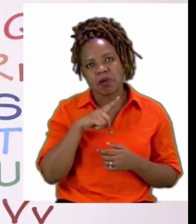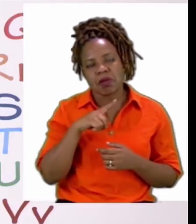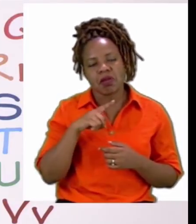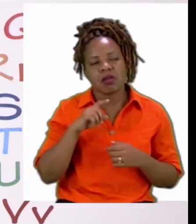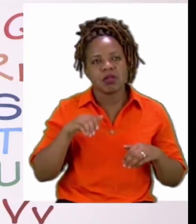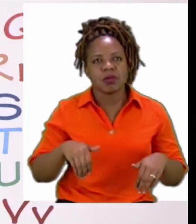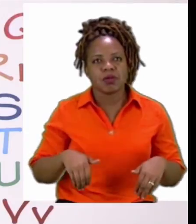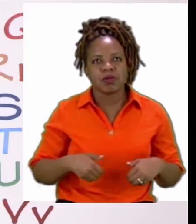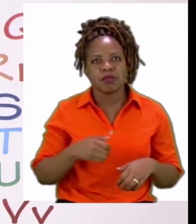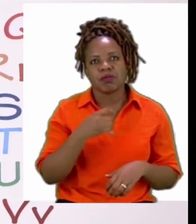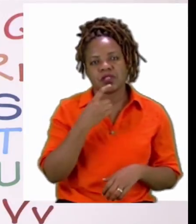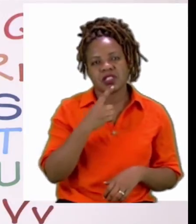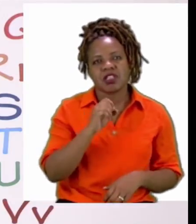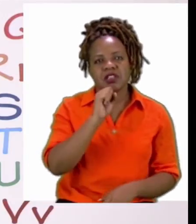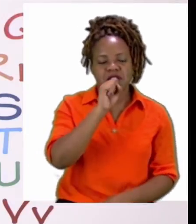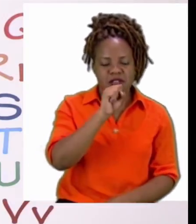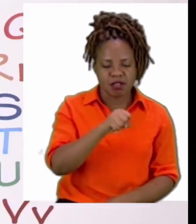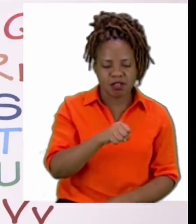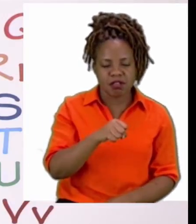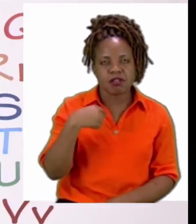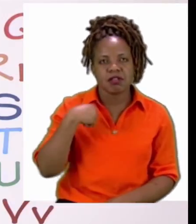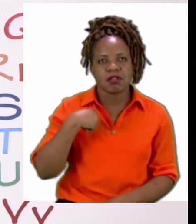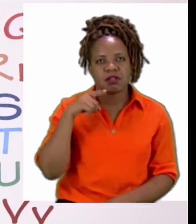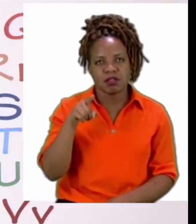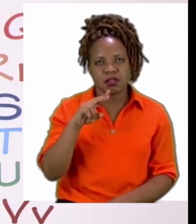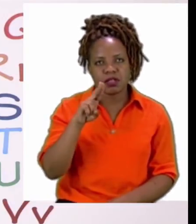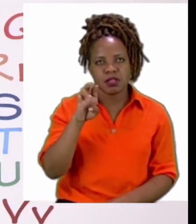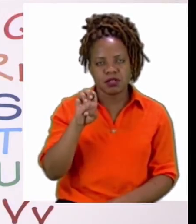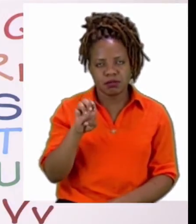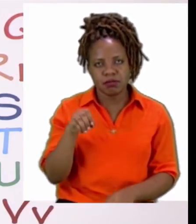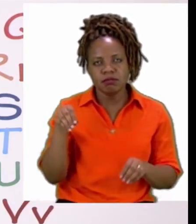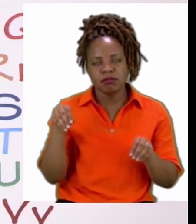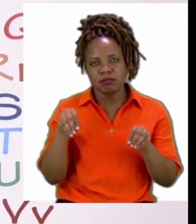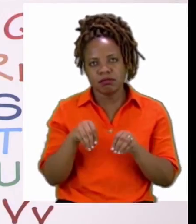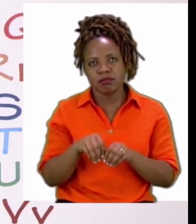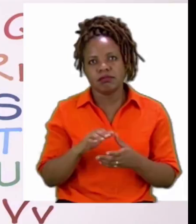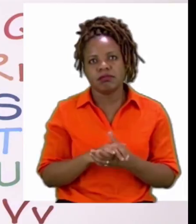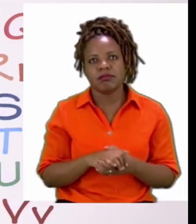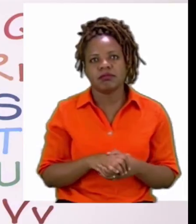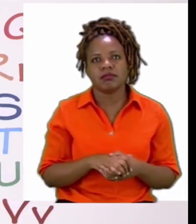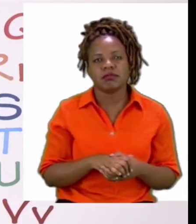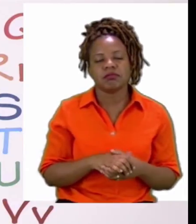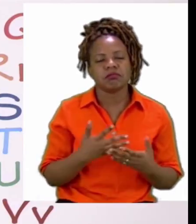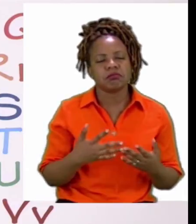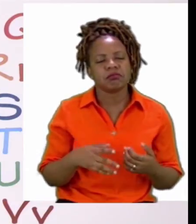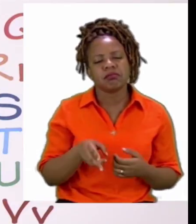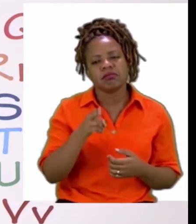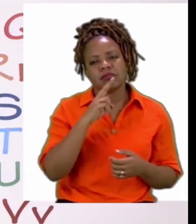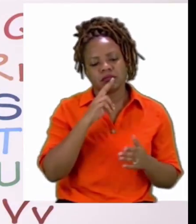he did. But if the answer is a negative one and starts